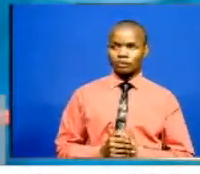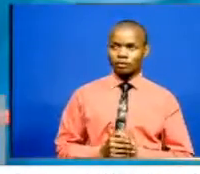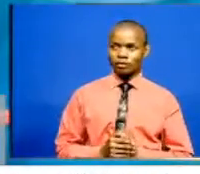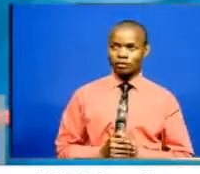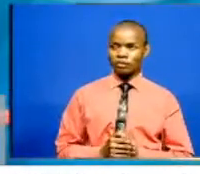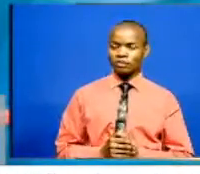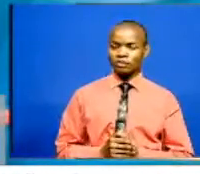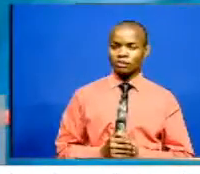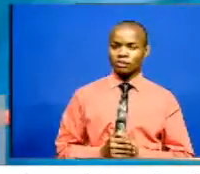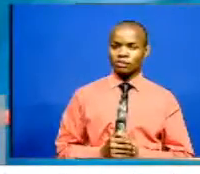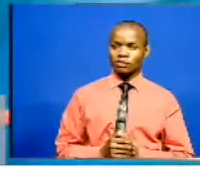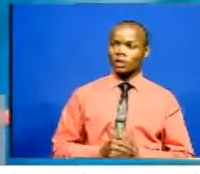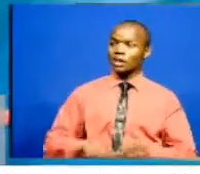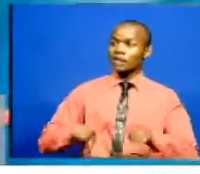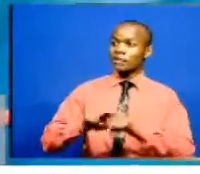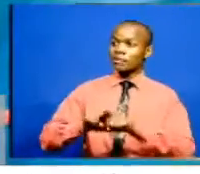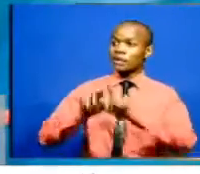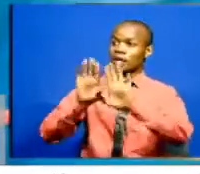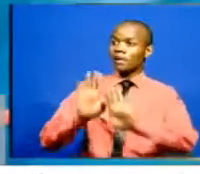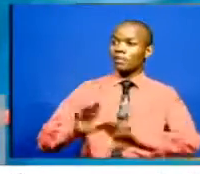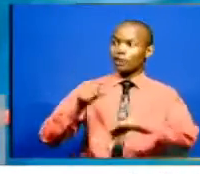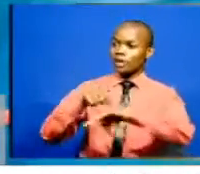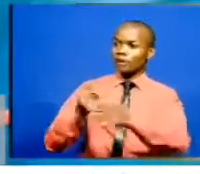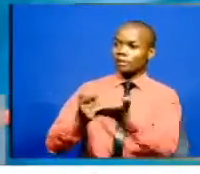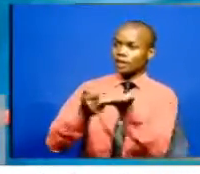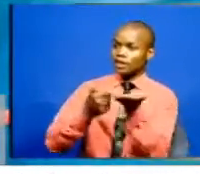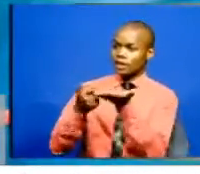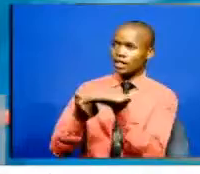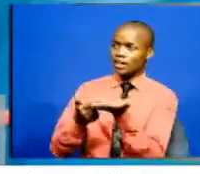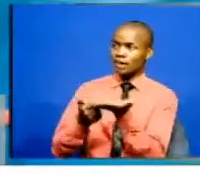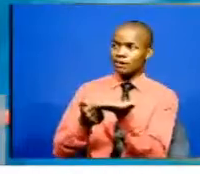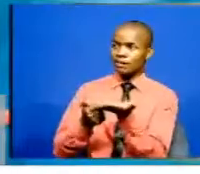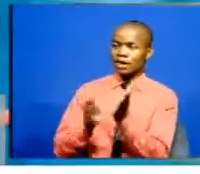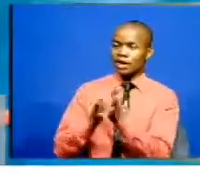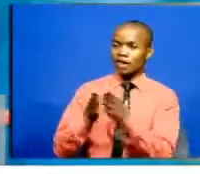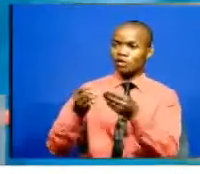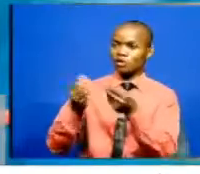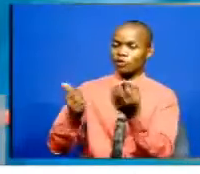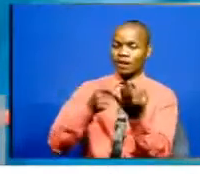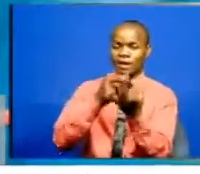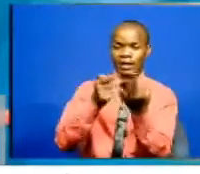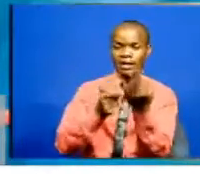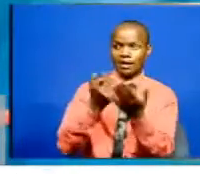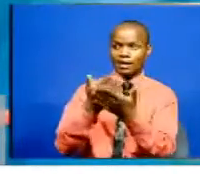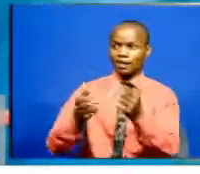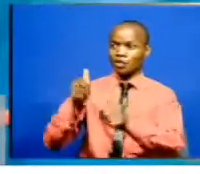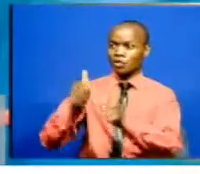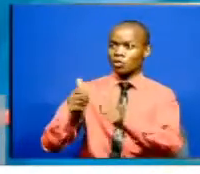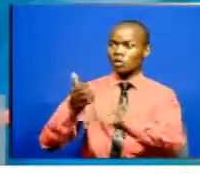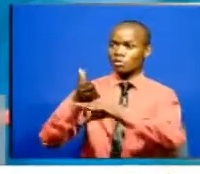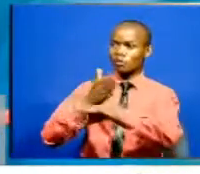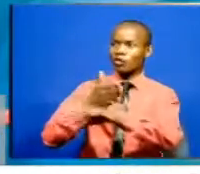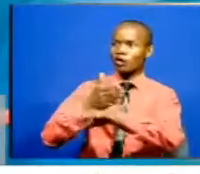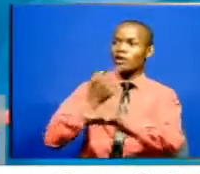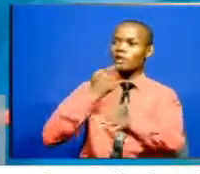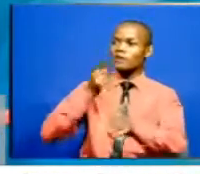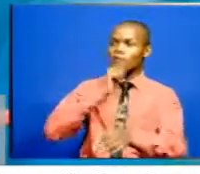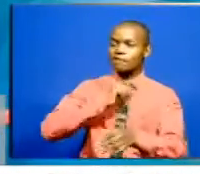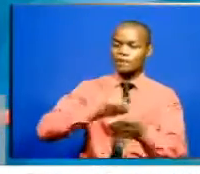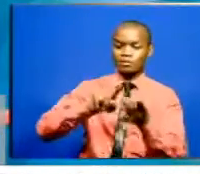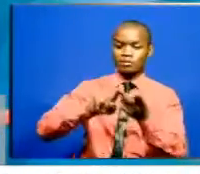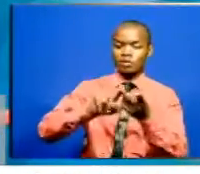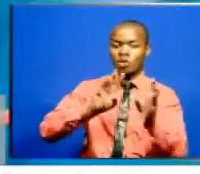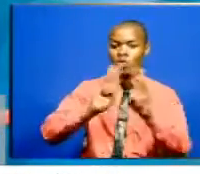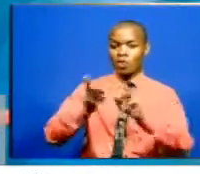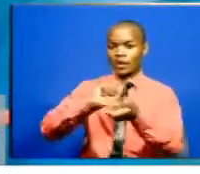comprehensive blueprint to address those three key priorities that I've mentioned earlier: climate change, nature,